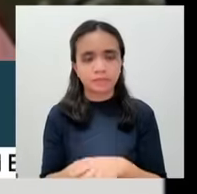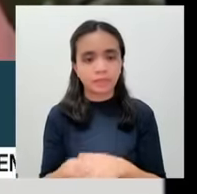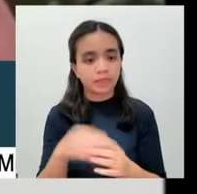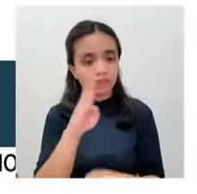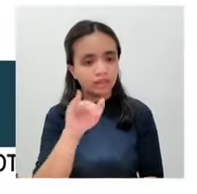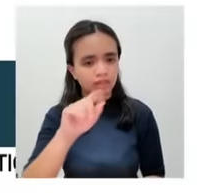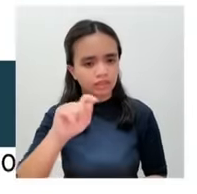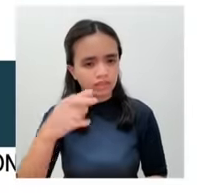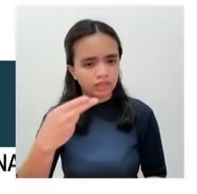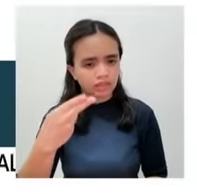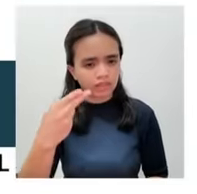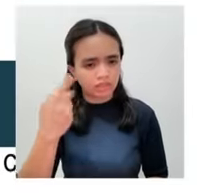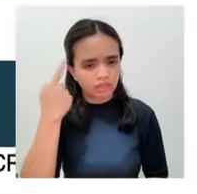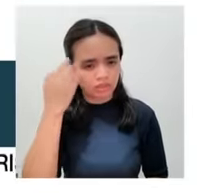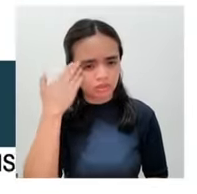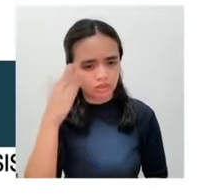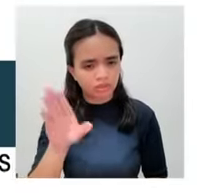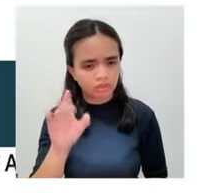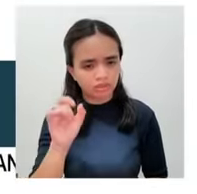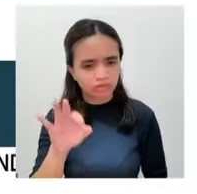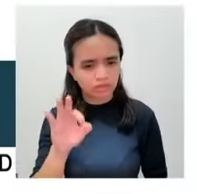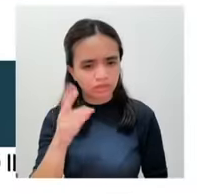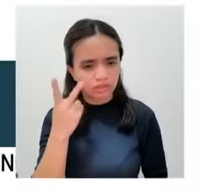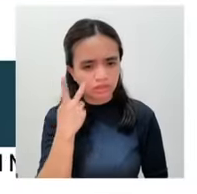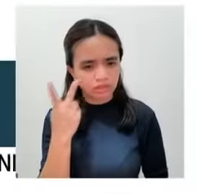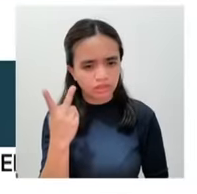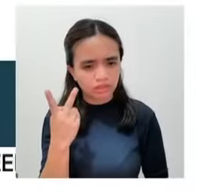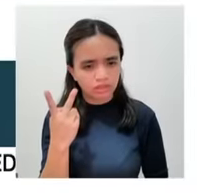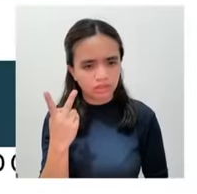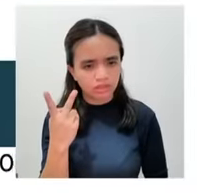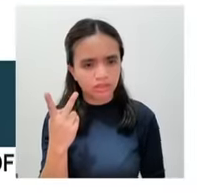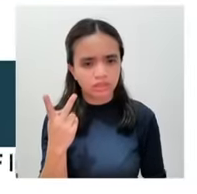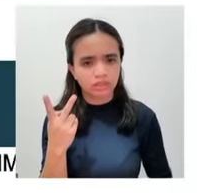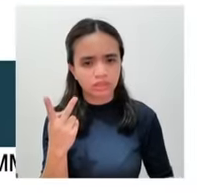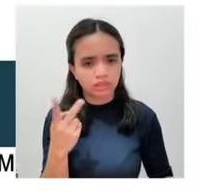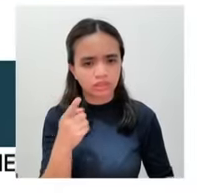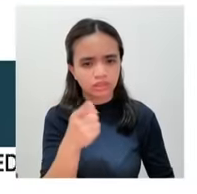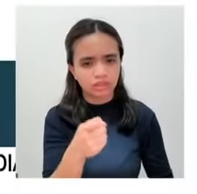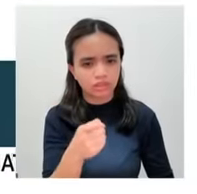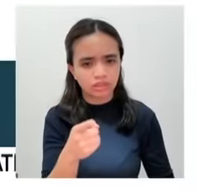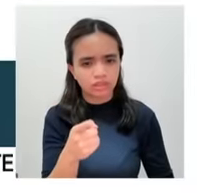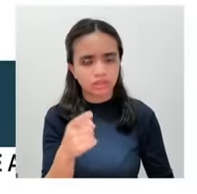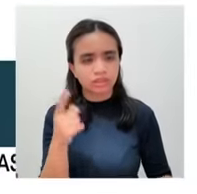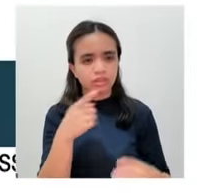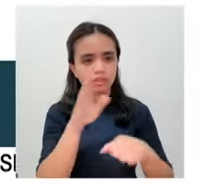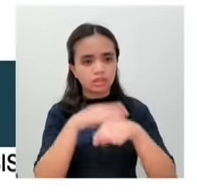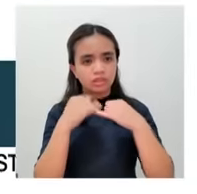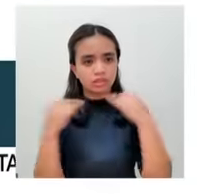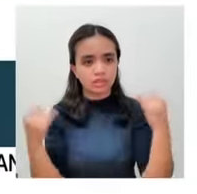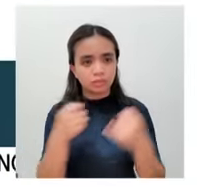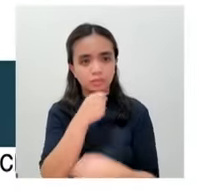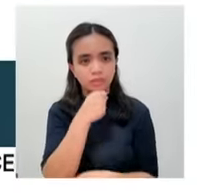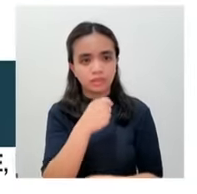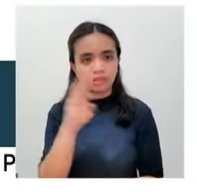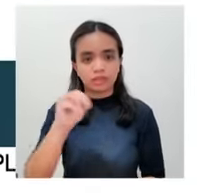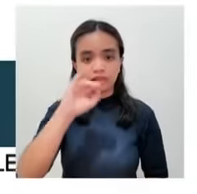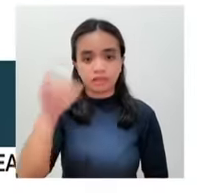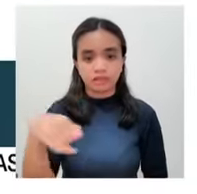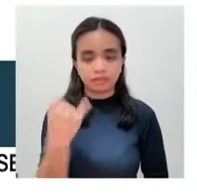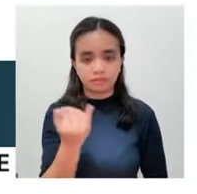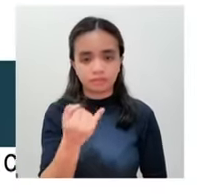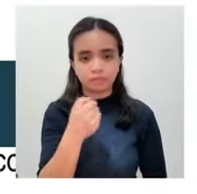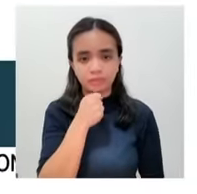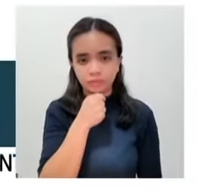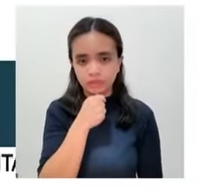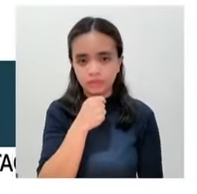if you heard my question there, yes. But yeah, so you were online already when our correspondent MJ Felipe was giving